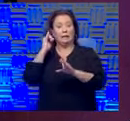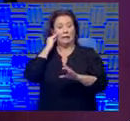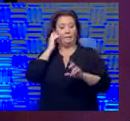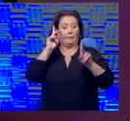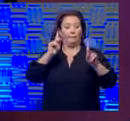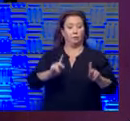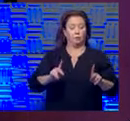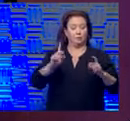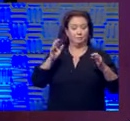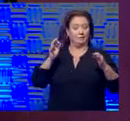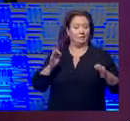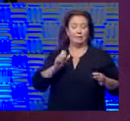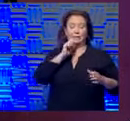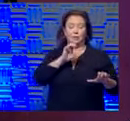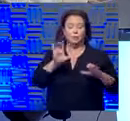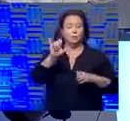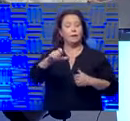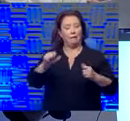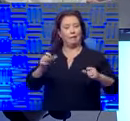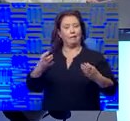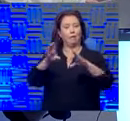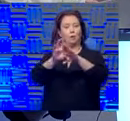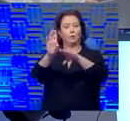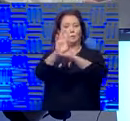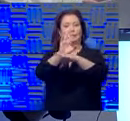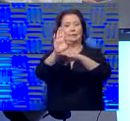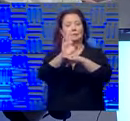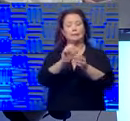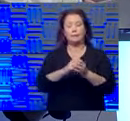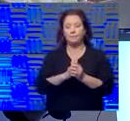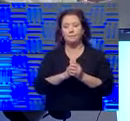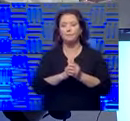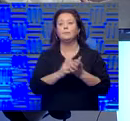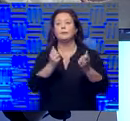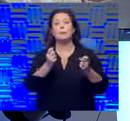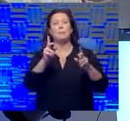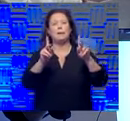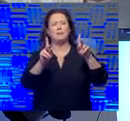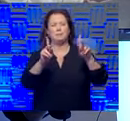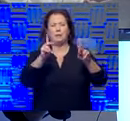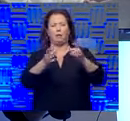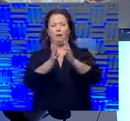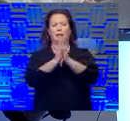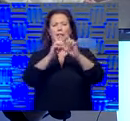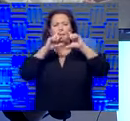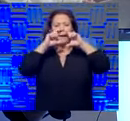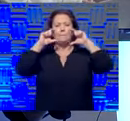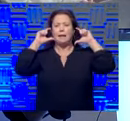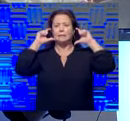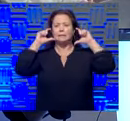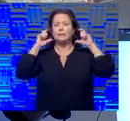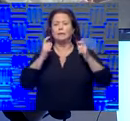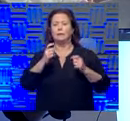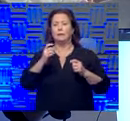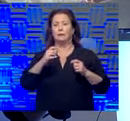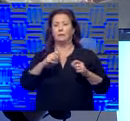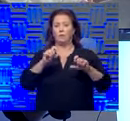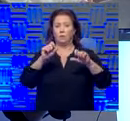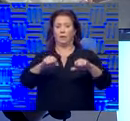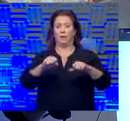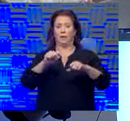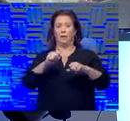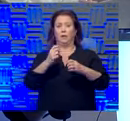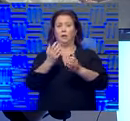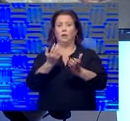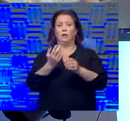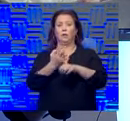person chooses to not do that. Dana, a lot of questions have popped up about masks. What do you think about whether you can actually reuse a